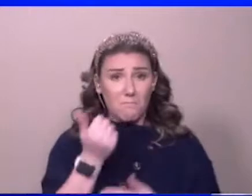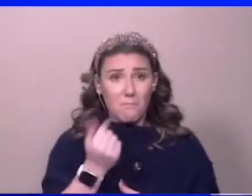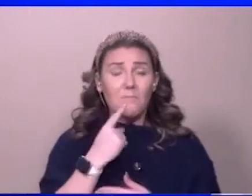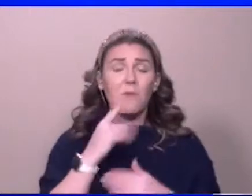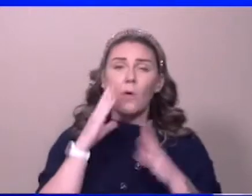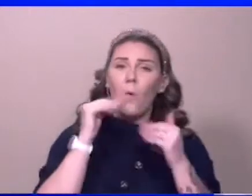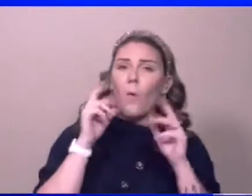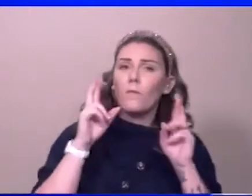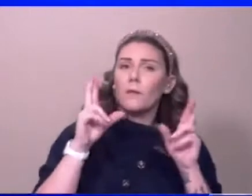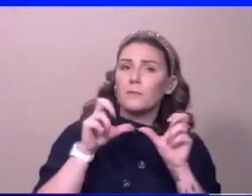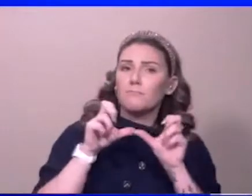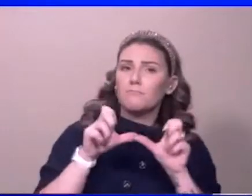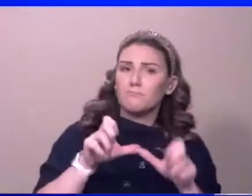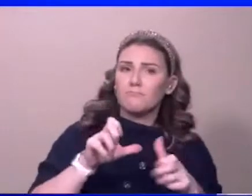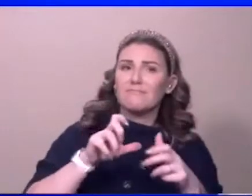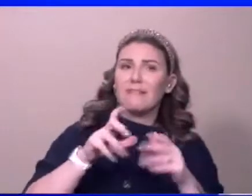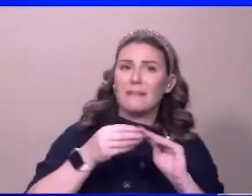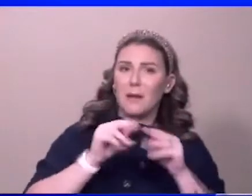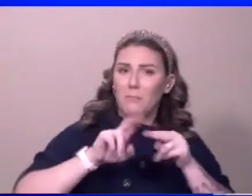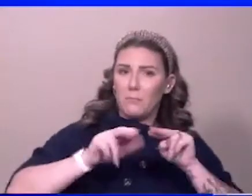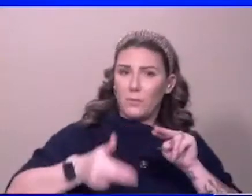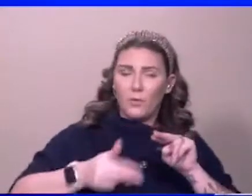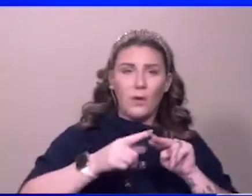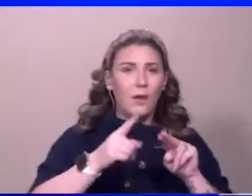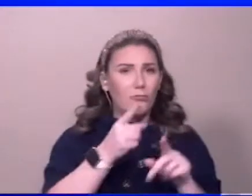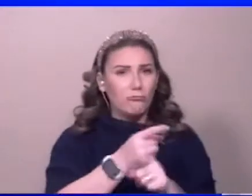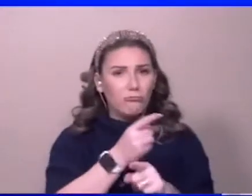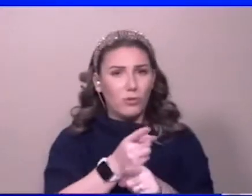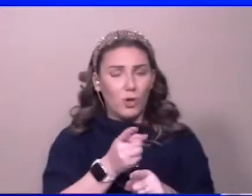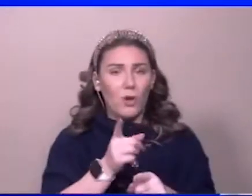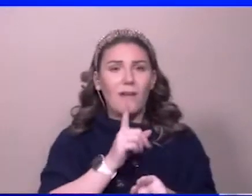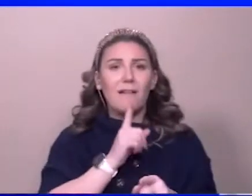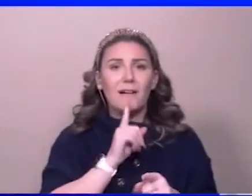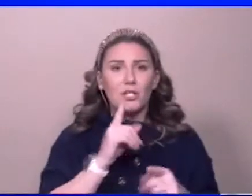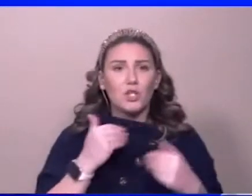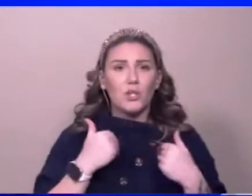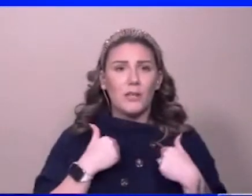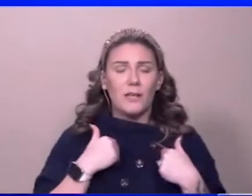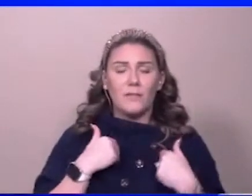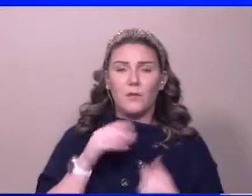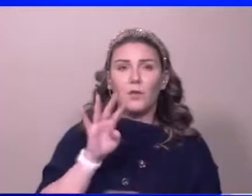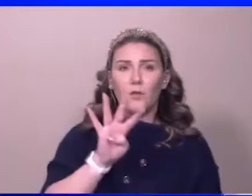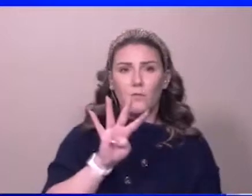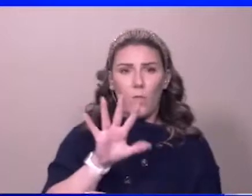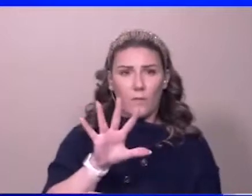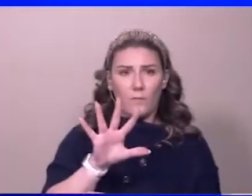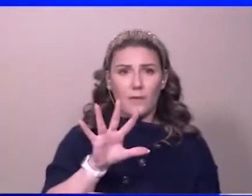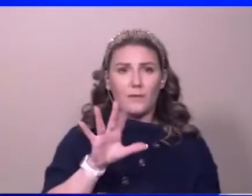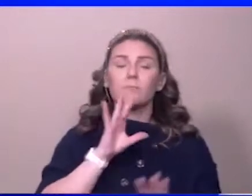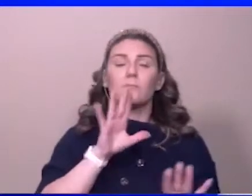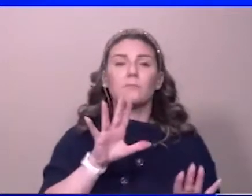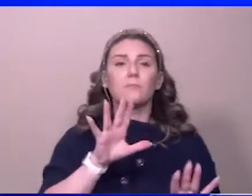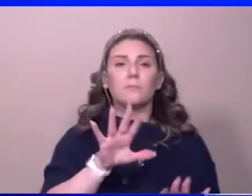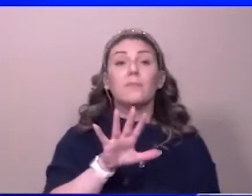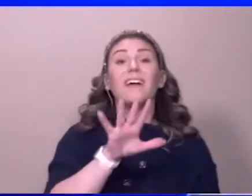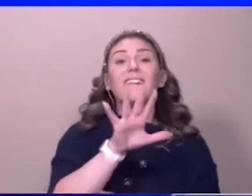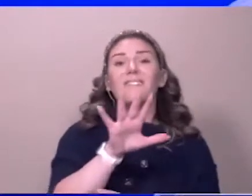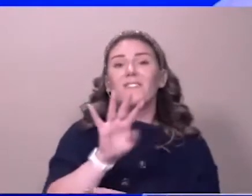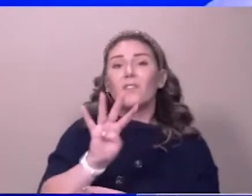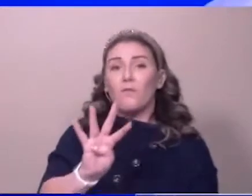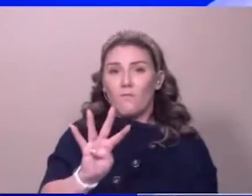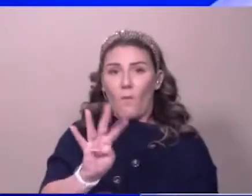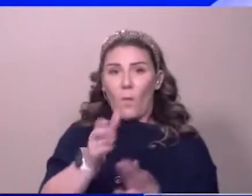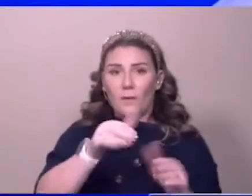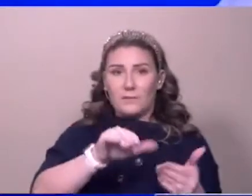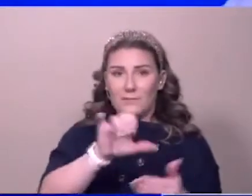to see that trend. And would just like to correct, we actually had 45 deaths, or 54 deaths in January. So